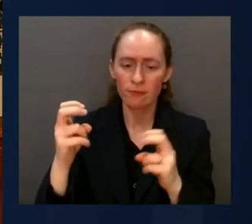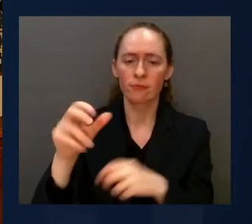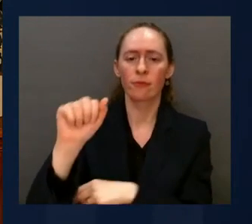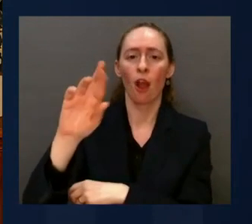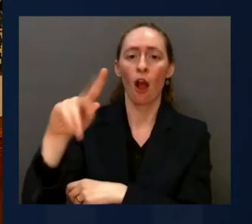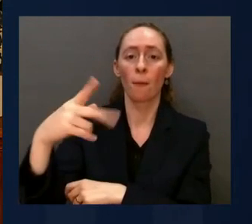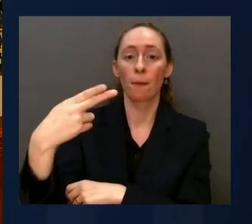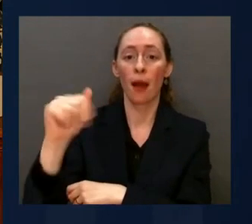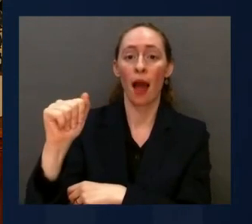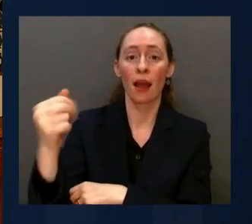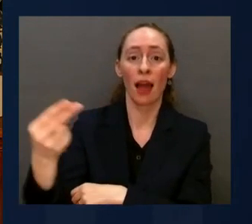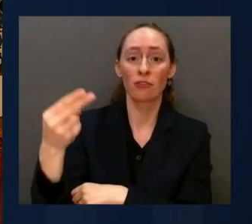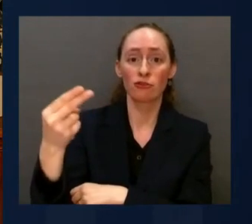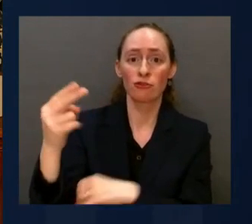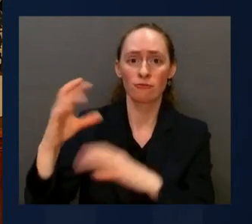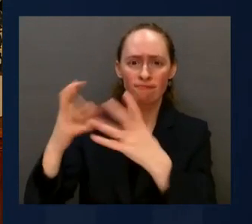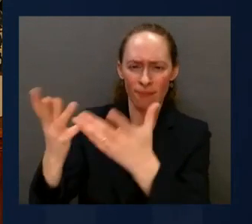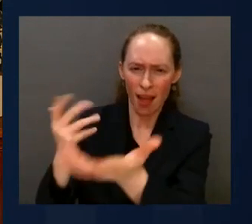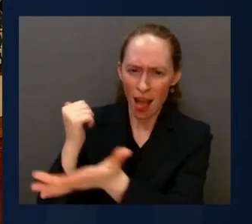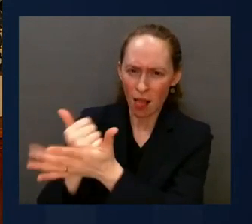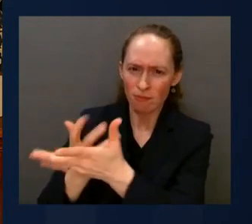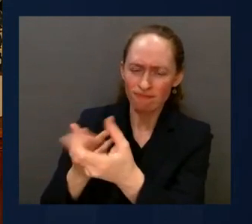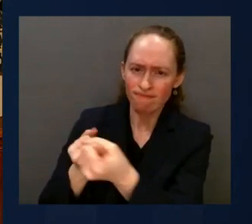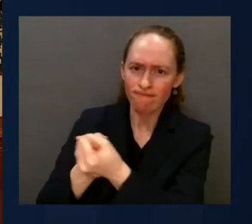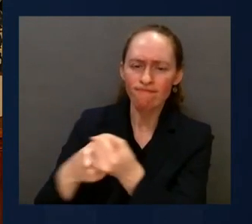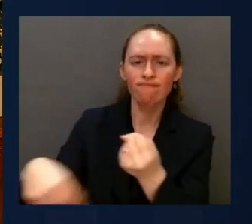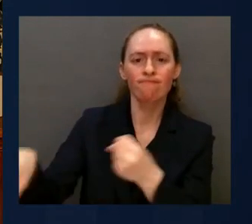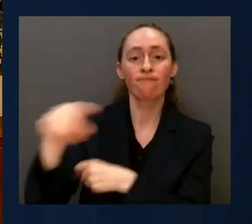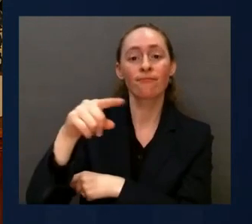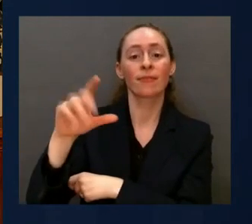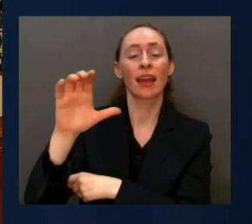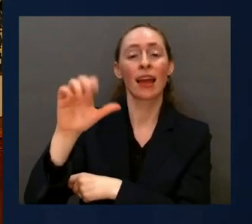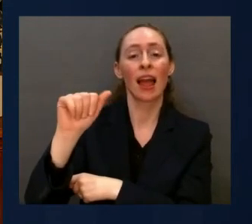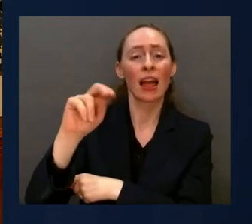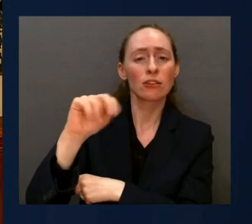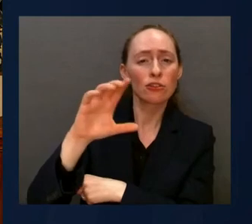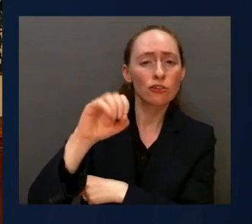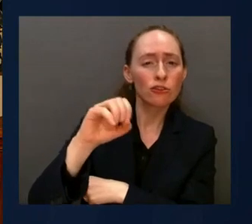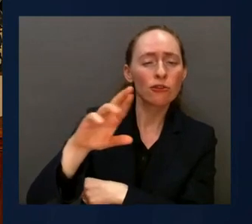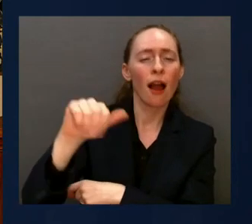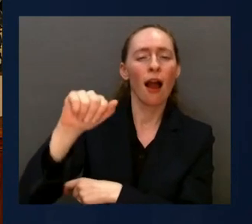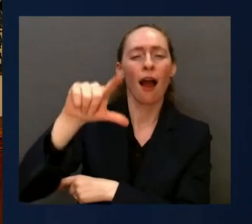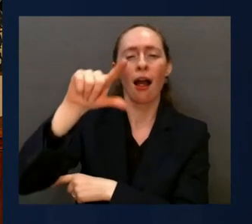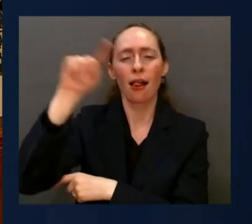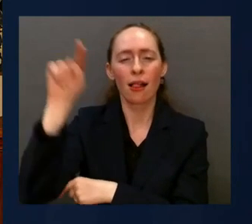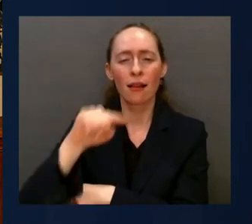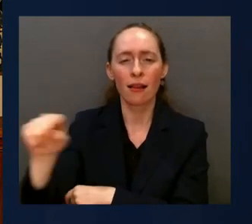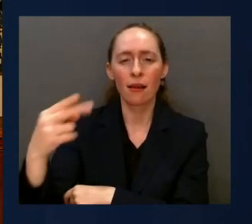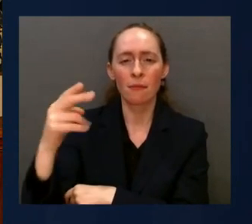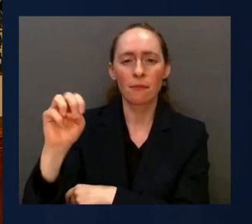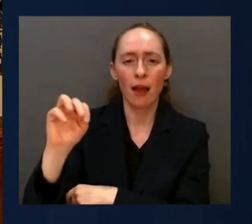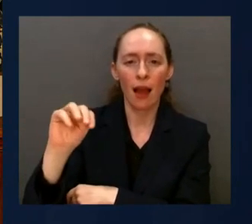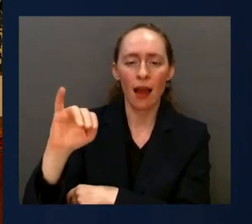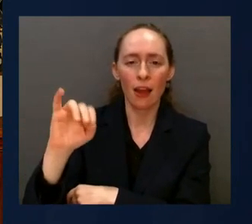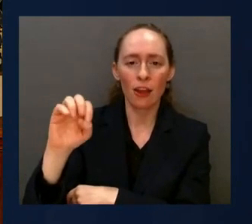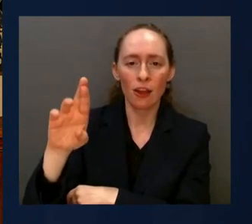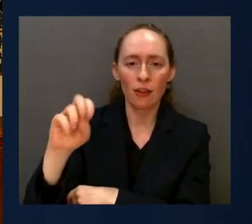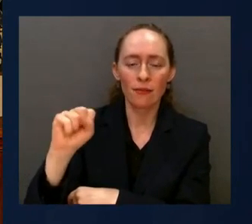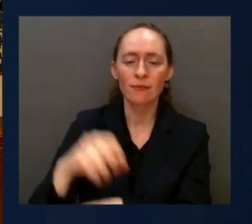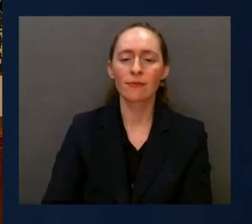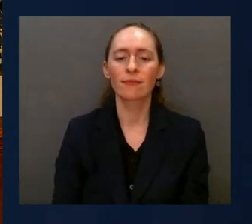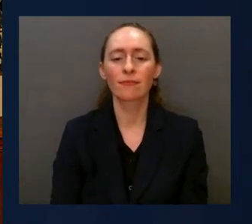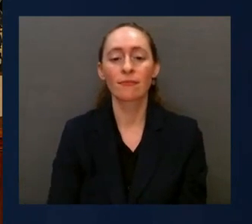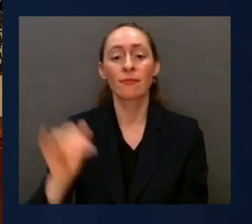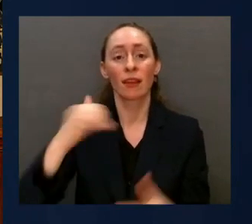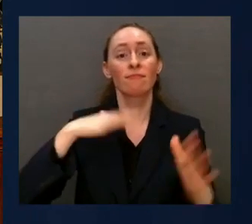We passed the Heath Robinson Pact Act, named after the late Iraq War veteran whose story about exposure to toxic burn